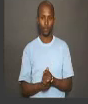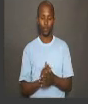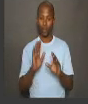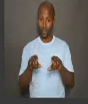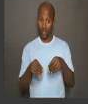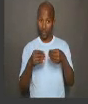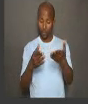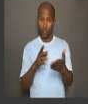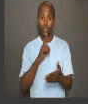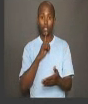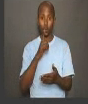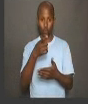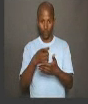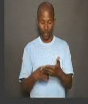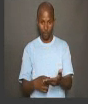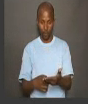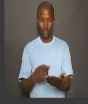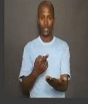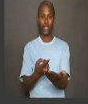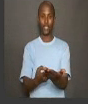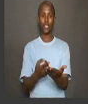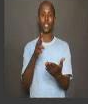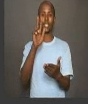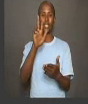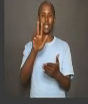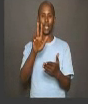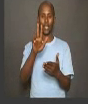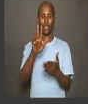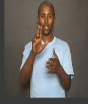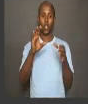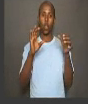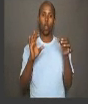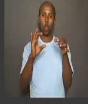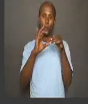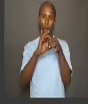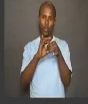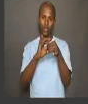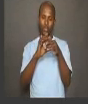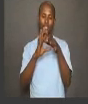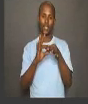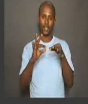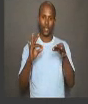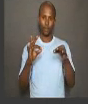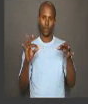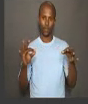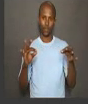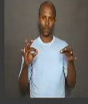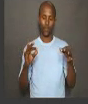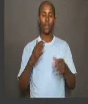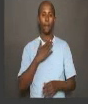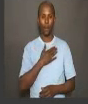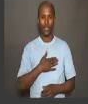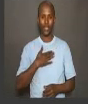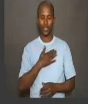Give the truth values of these three compound statements. Please